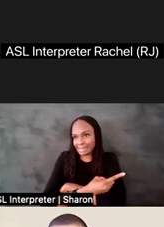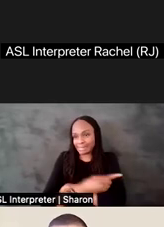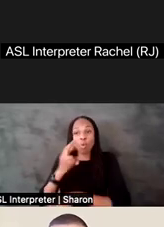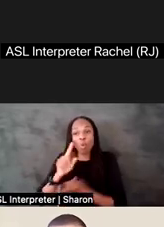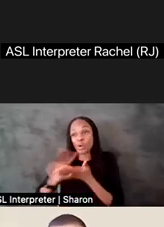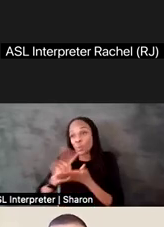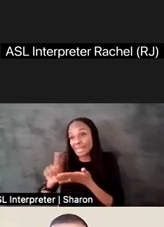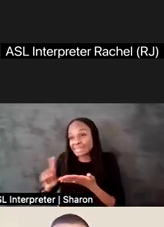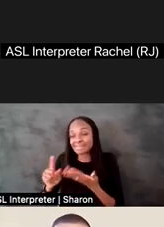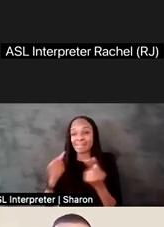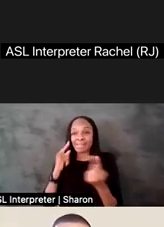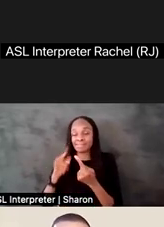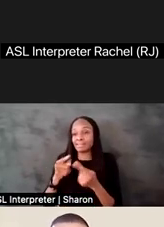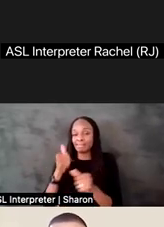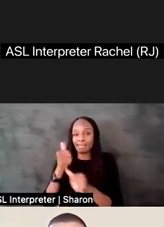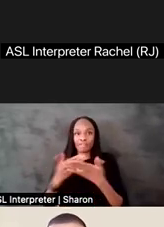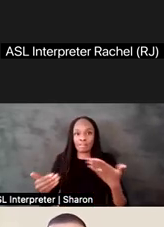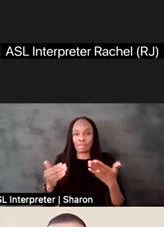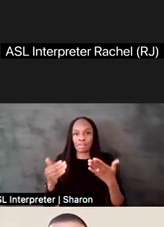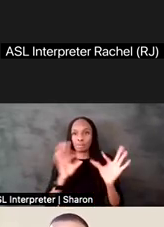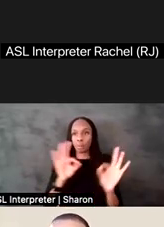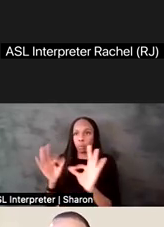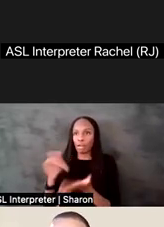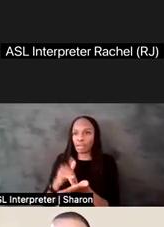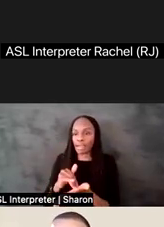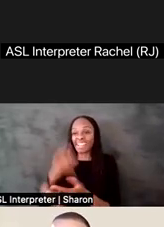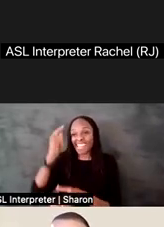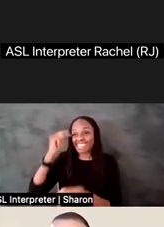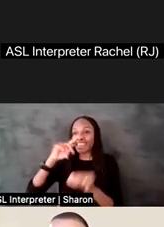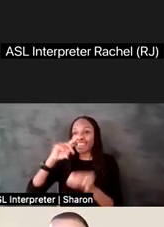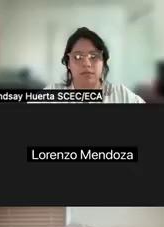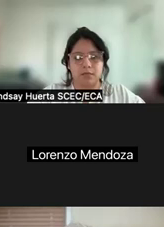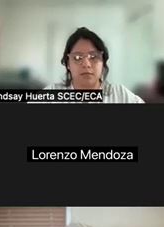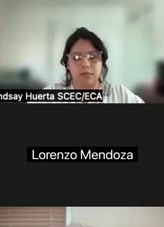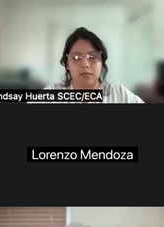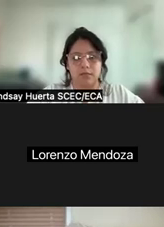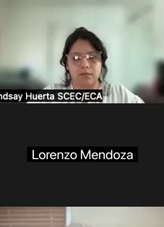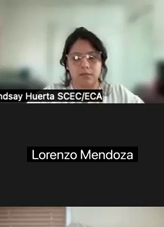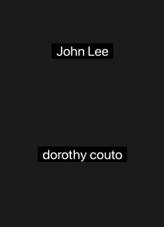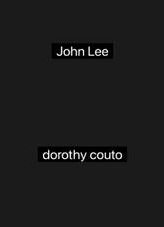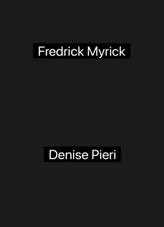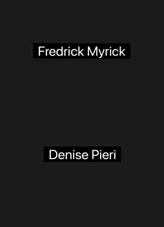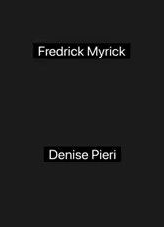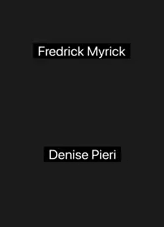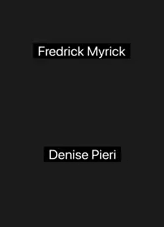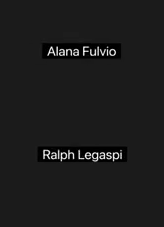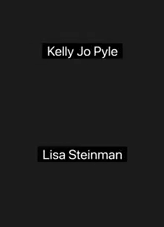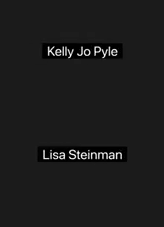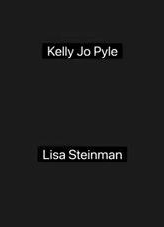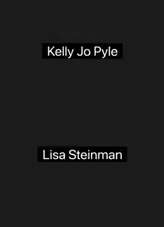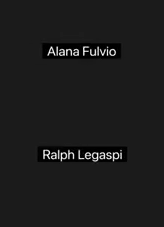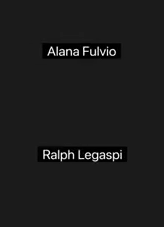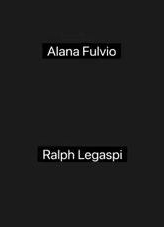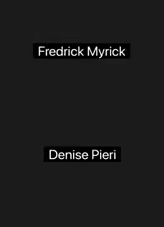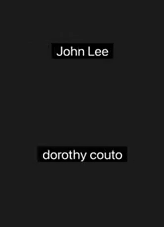things are rebuilt. And then always think about your pets. Have a plan for them in the event that they can't stay with you. Some shelters